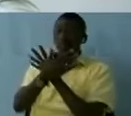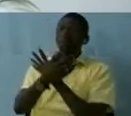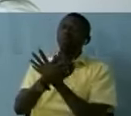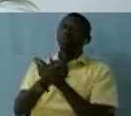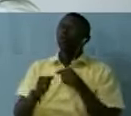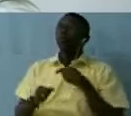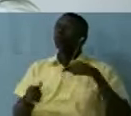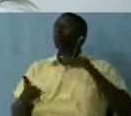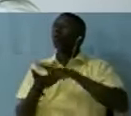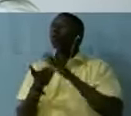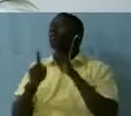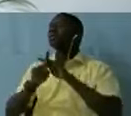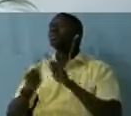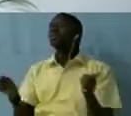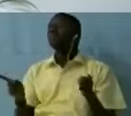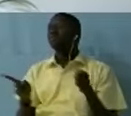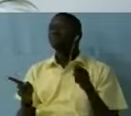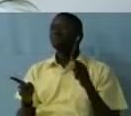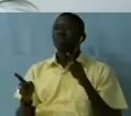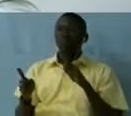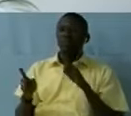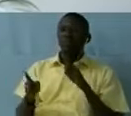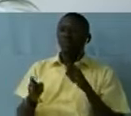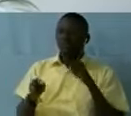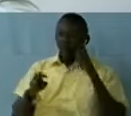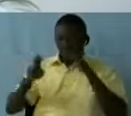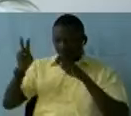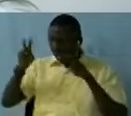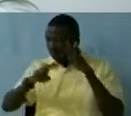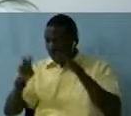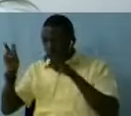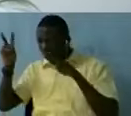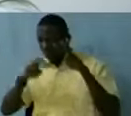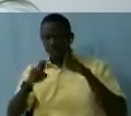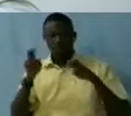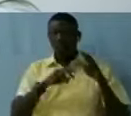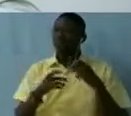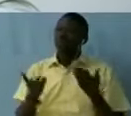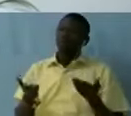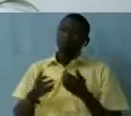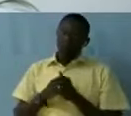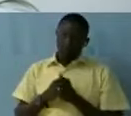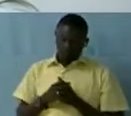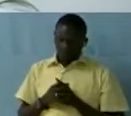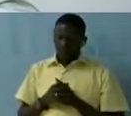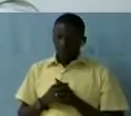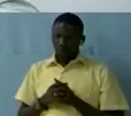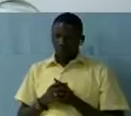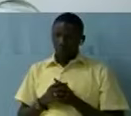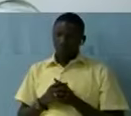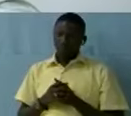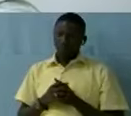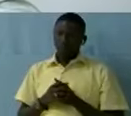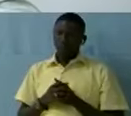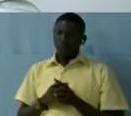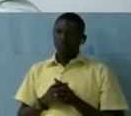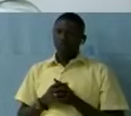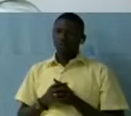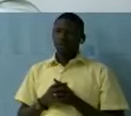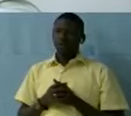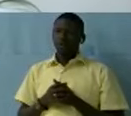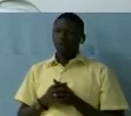tata kasola wol tata kisikisi rudole la je. They deemed it necessary to inform these